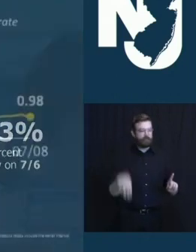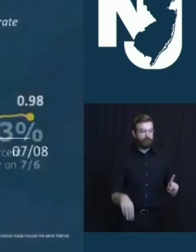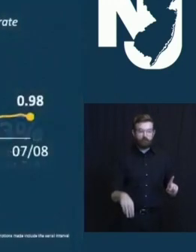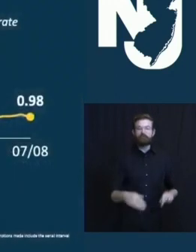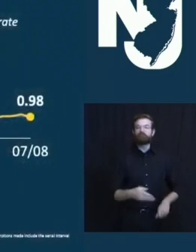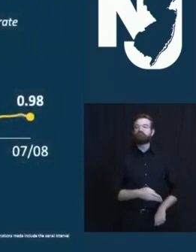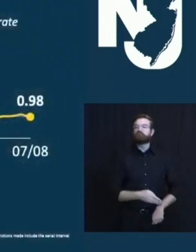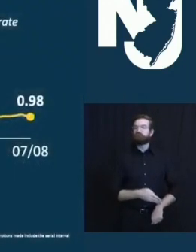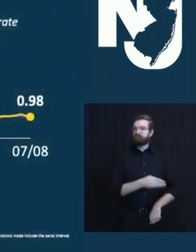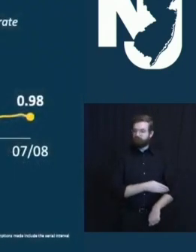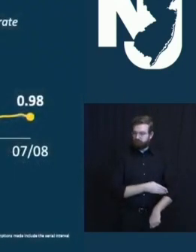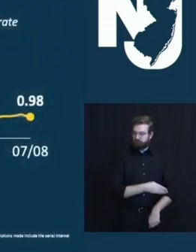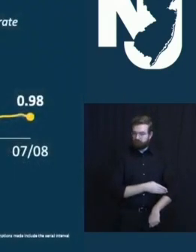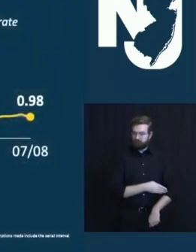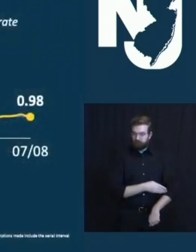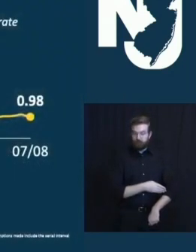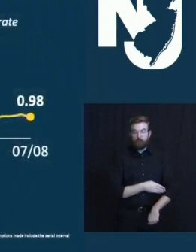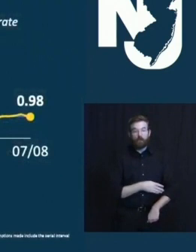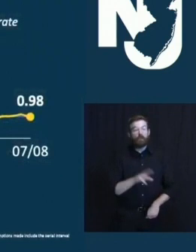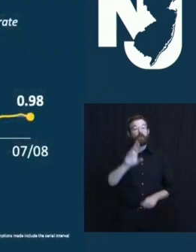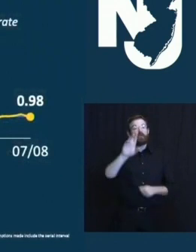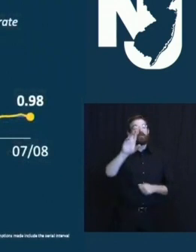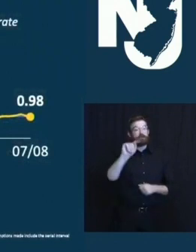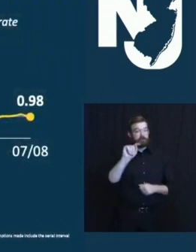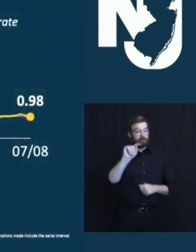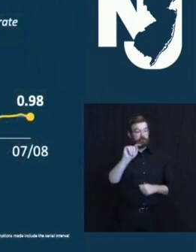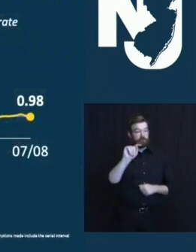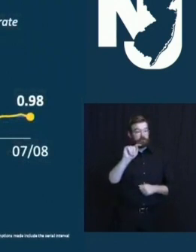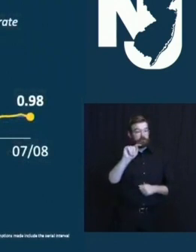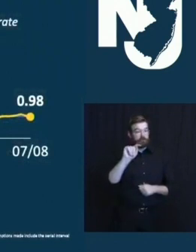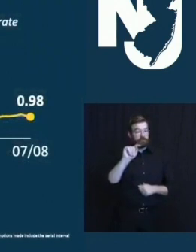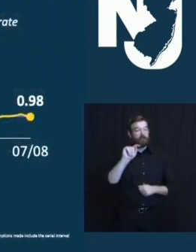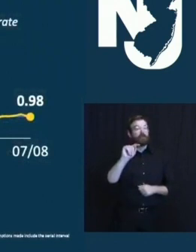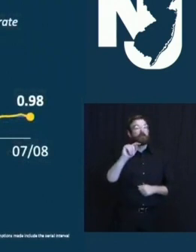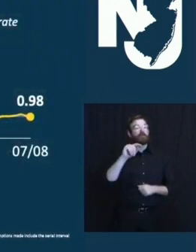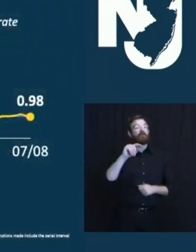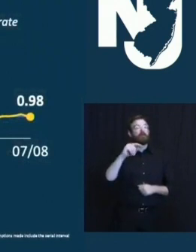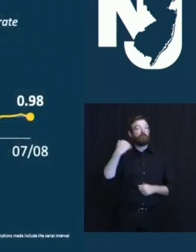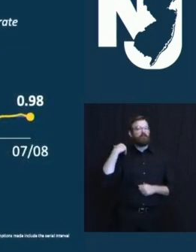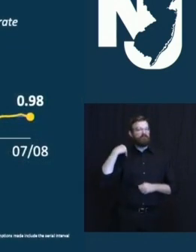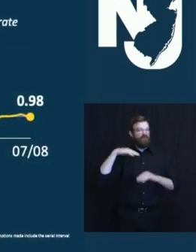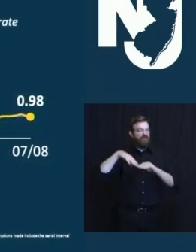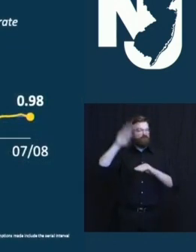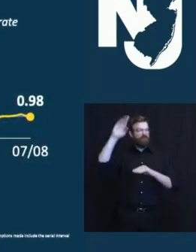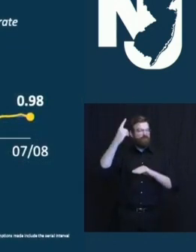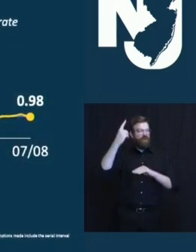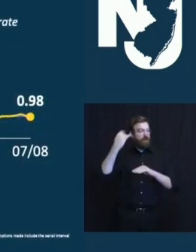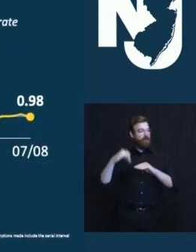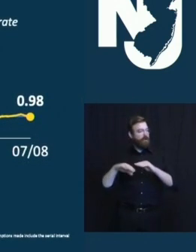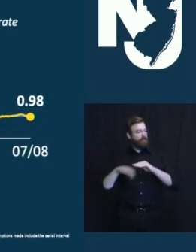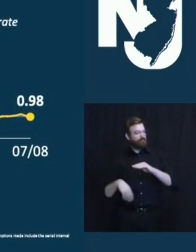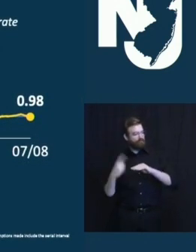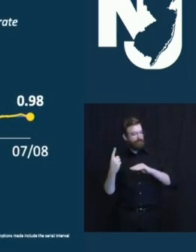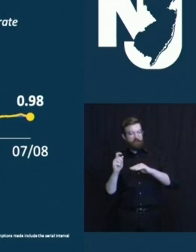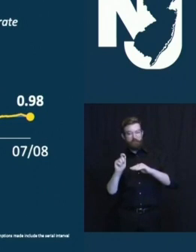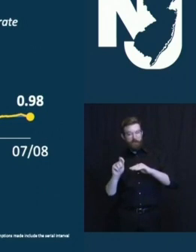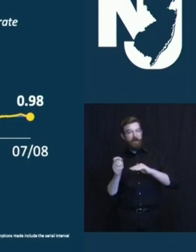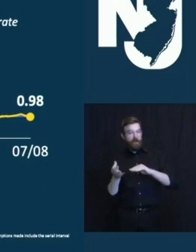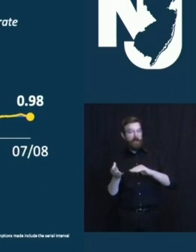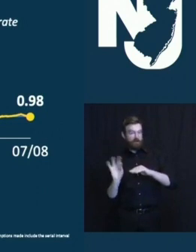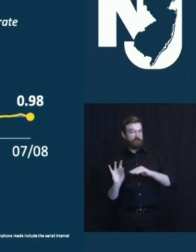at 0.98. This is a good sign, as just 2 days ago it was 1.1, meaning a rising rate of